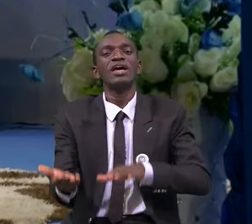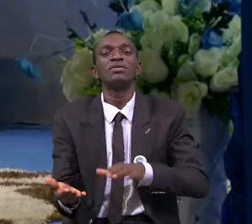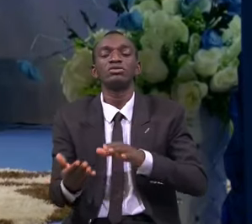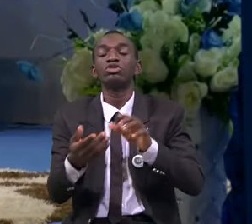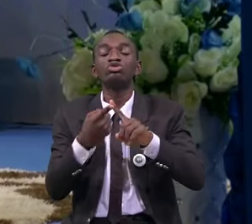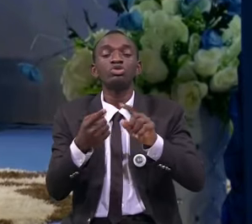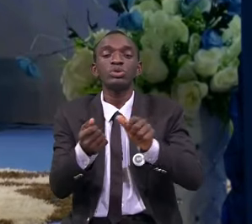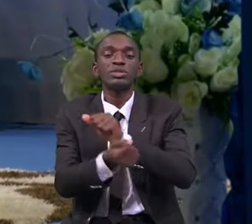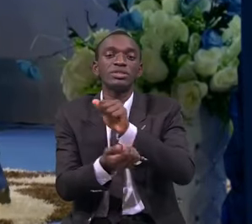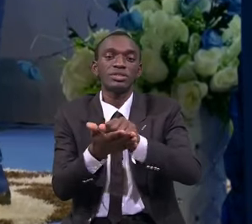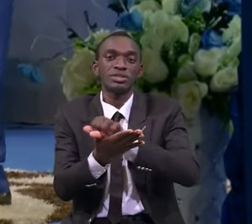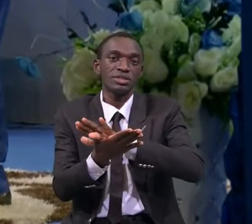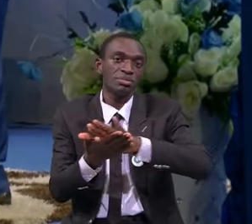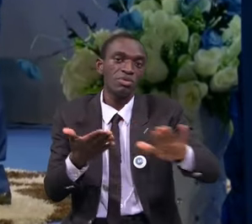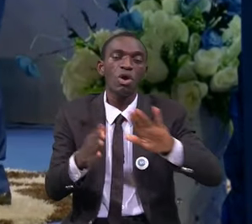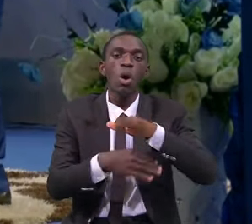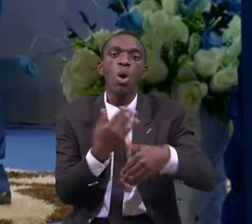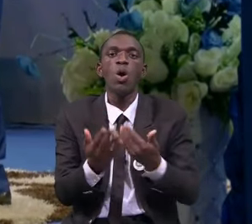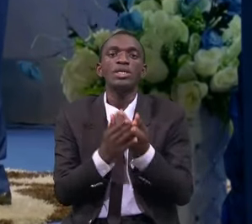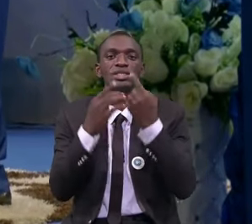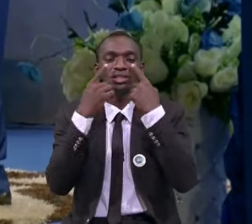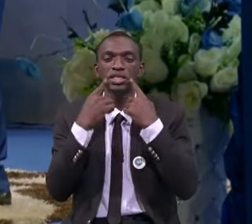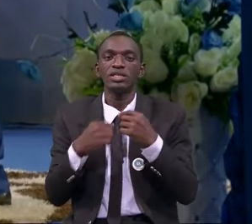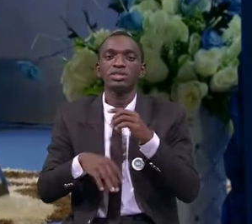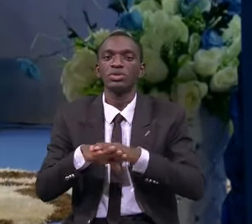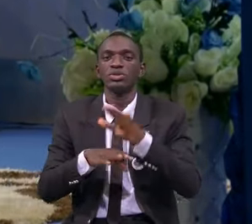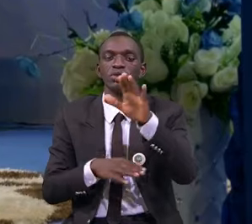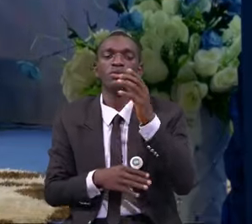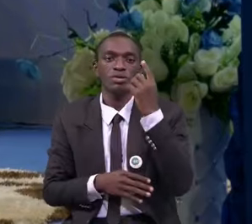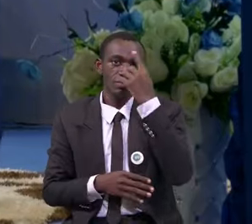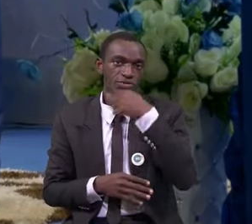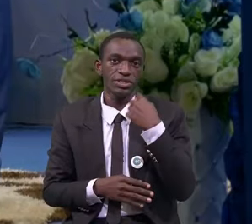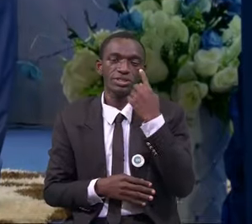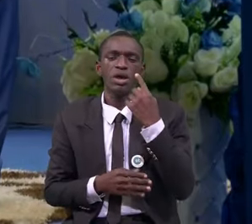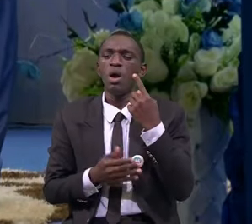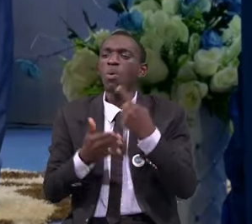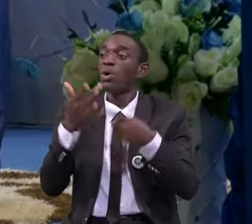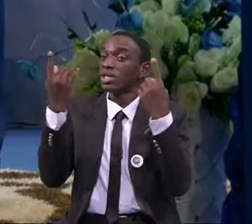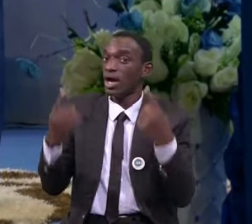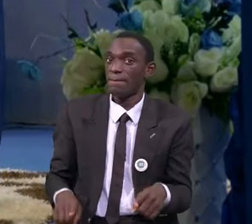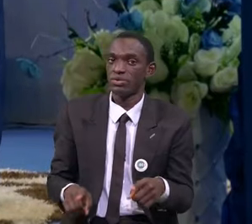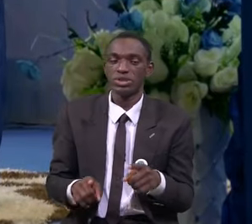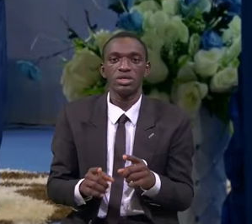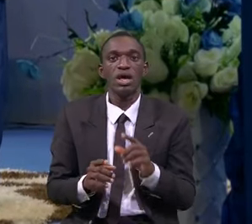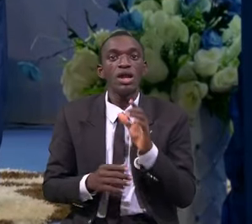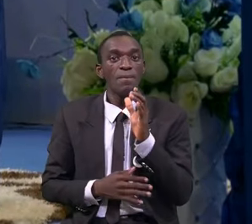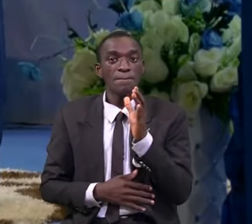your face. What happened? A mother that had only child.